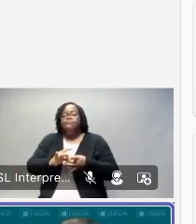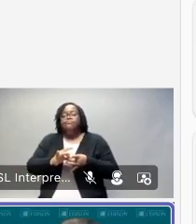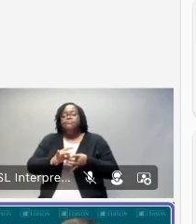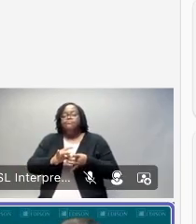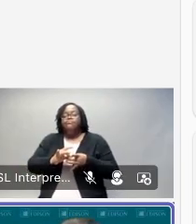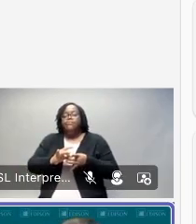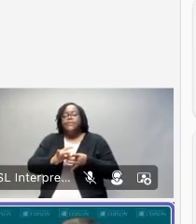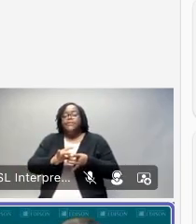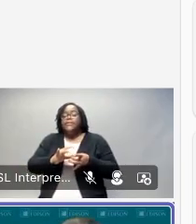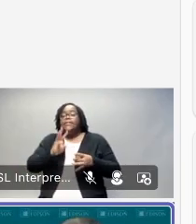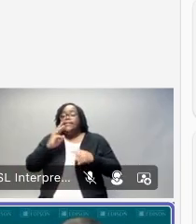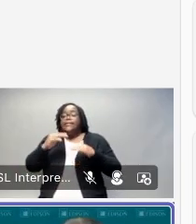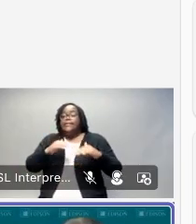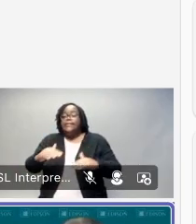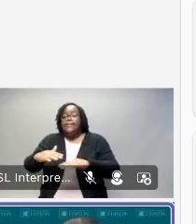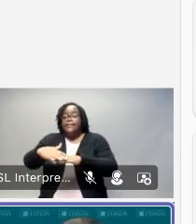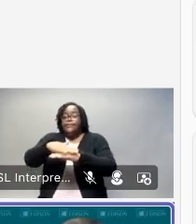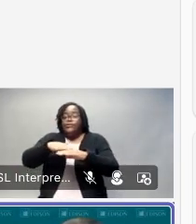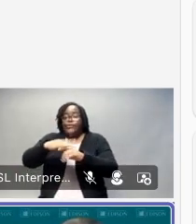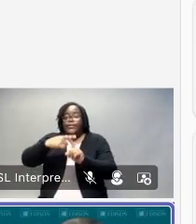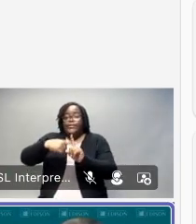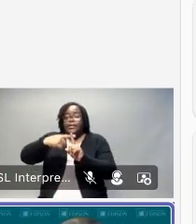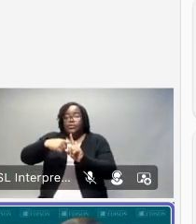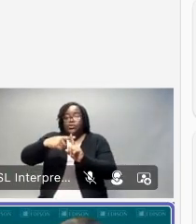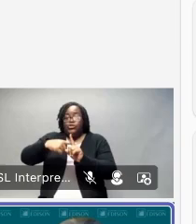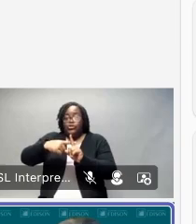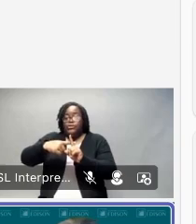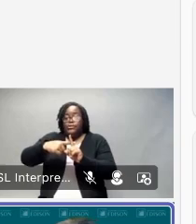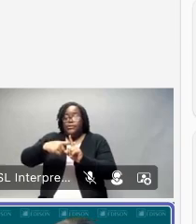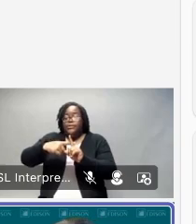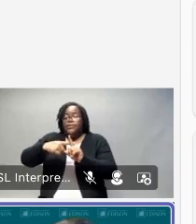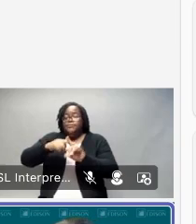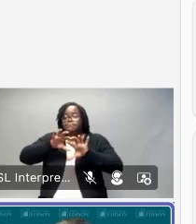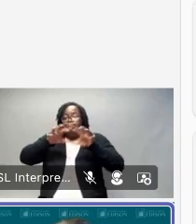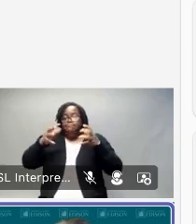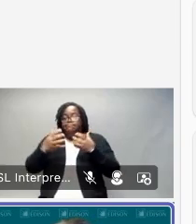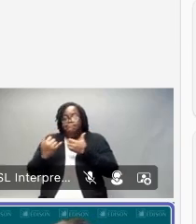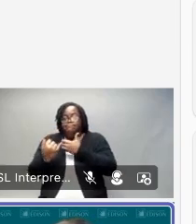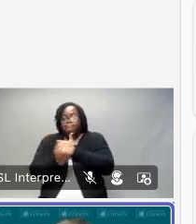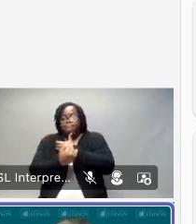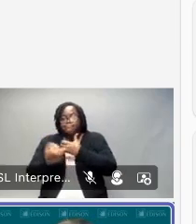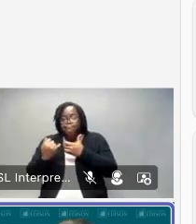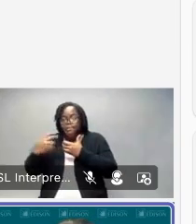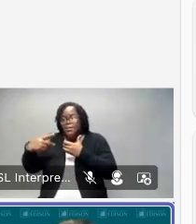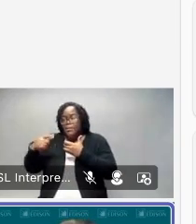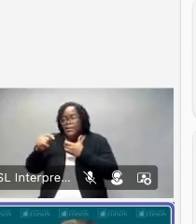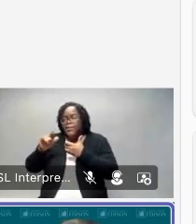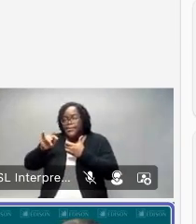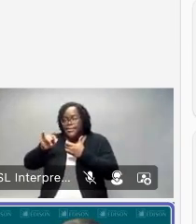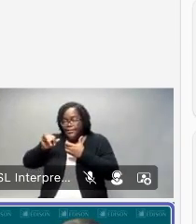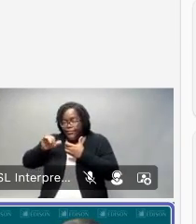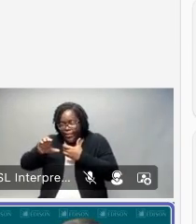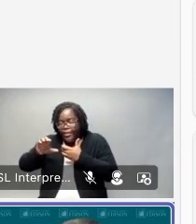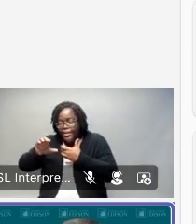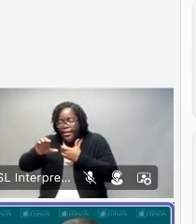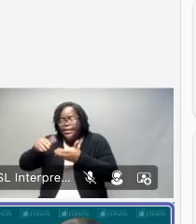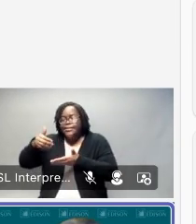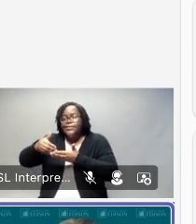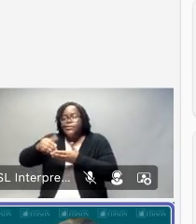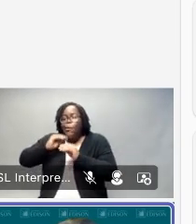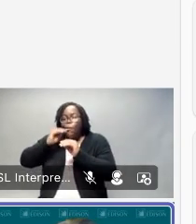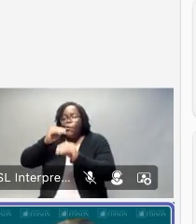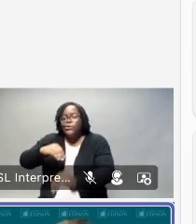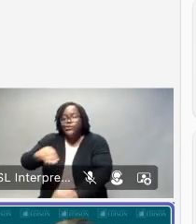surface temperatures across the equatorial Pacific region, which is really the area in the Pacific Ocean that